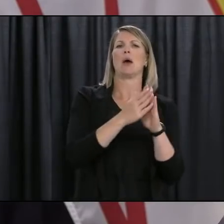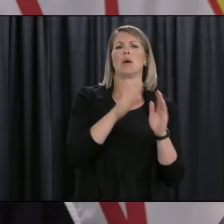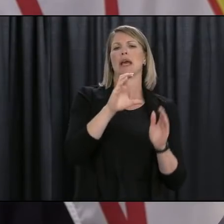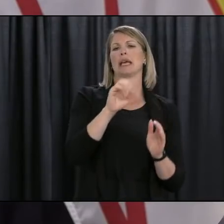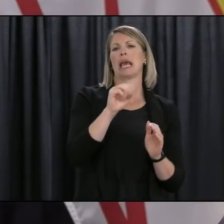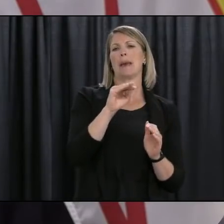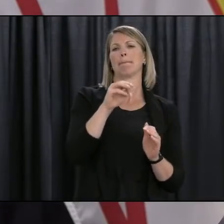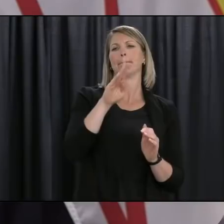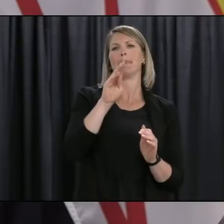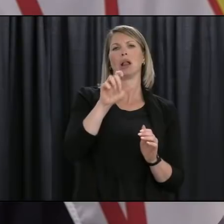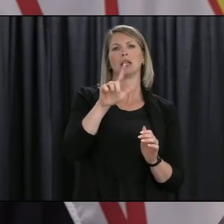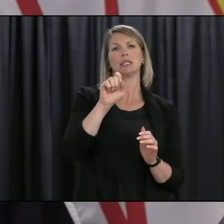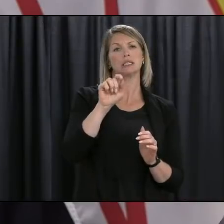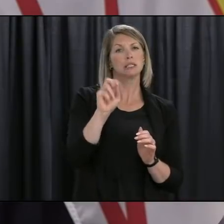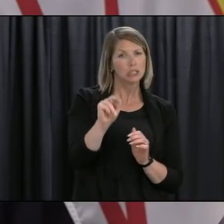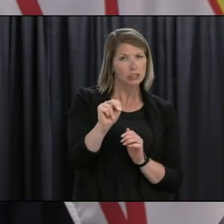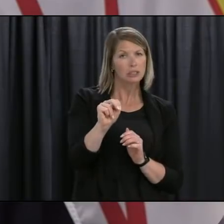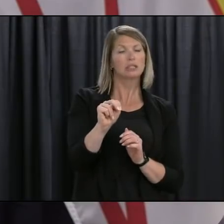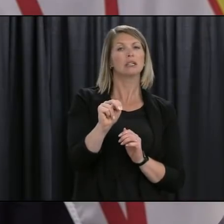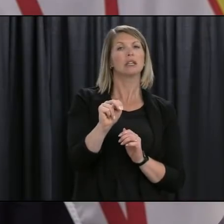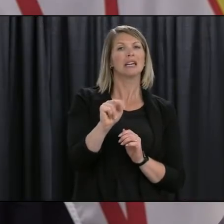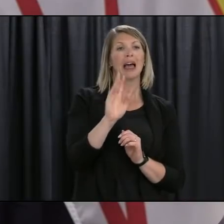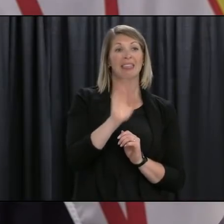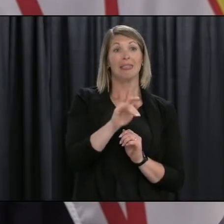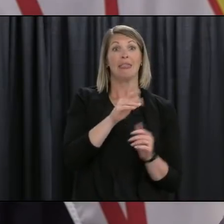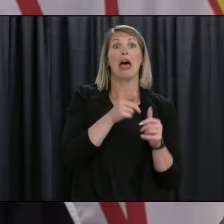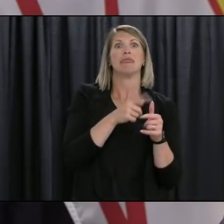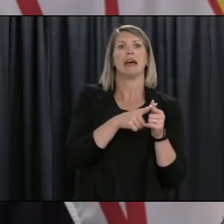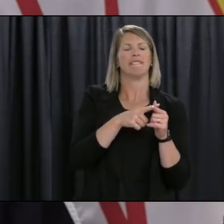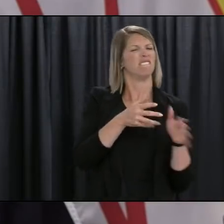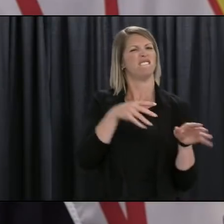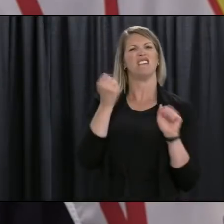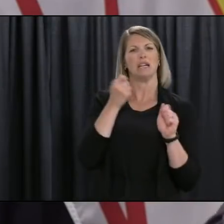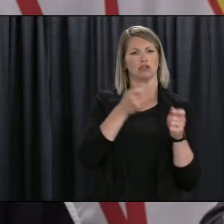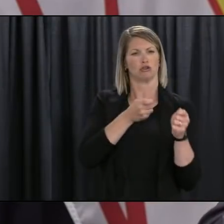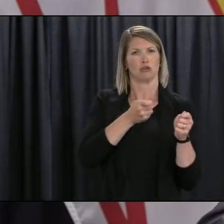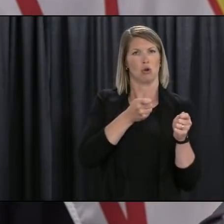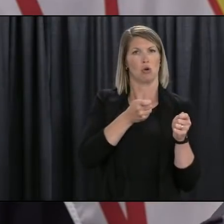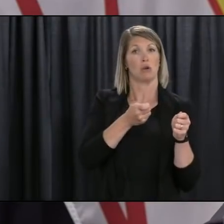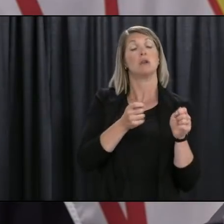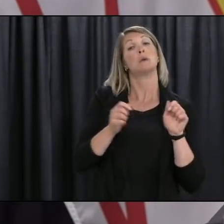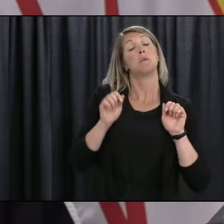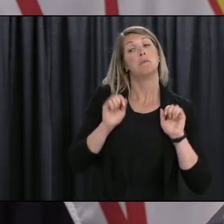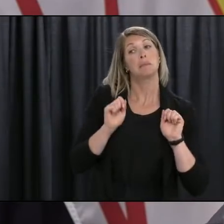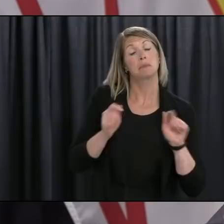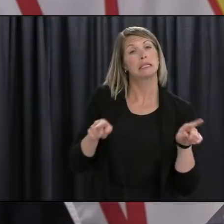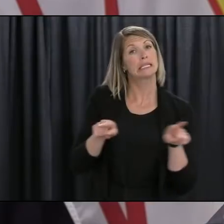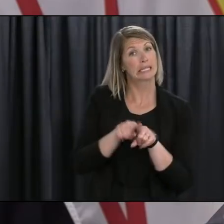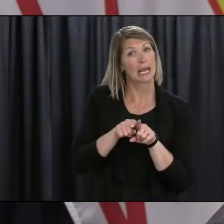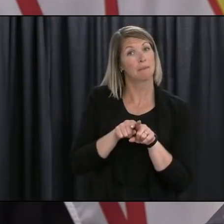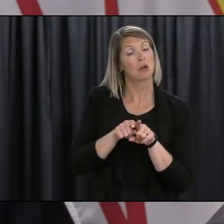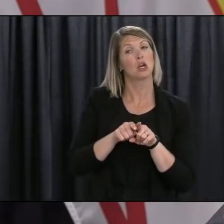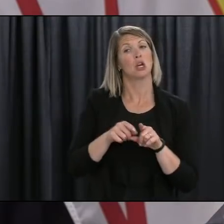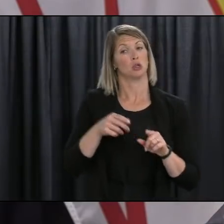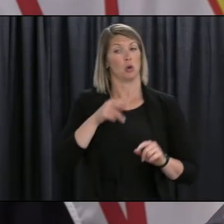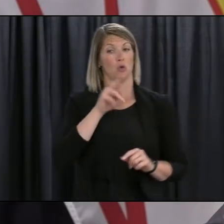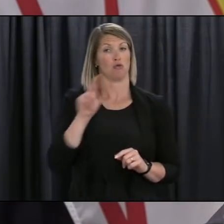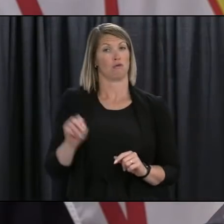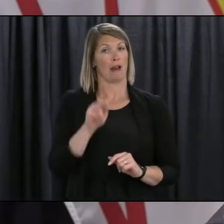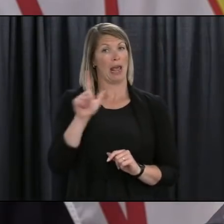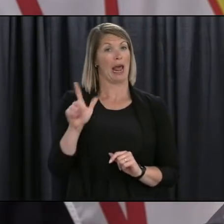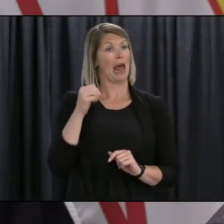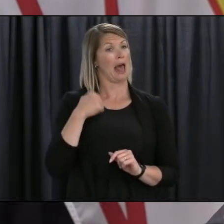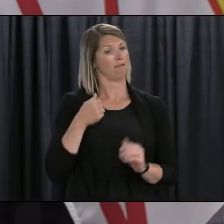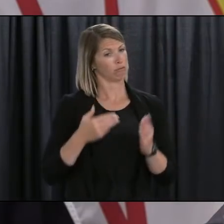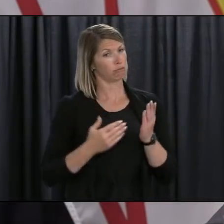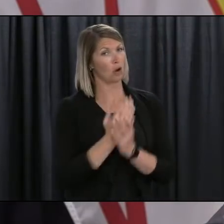to control the spread within that area. So right now, as Newfoundland and Labrador, we maintain our right and our privilege, the